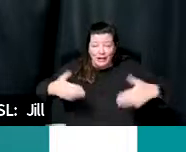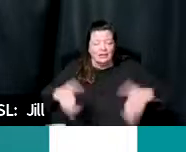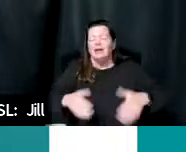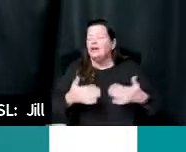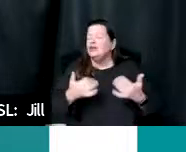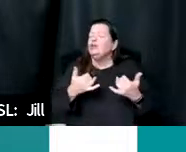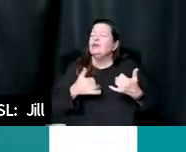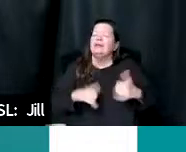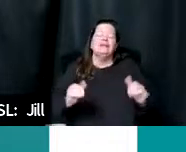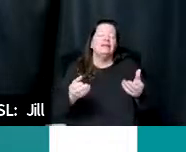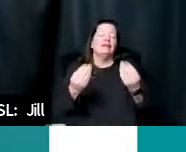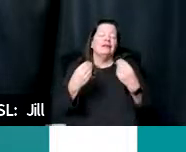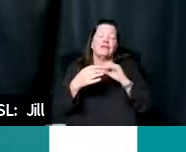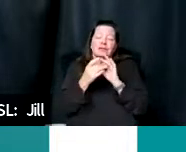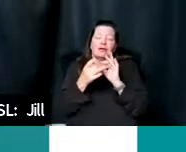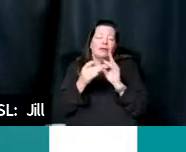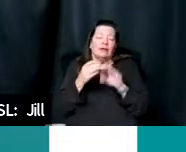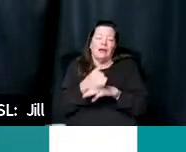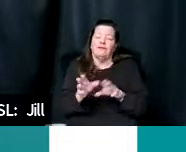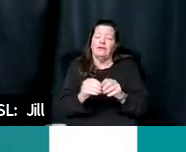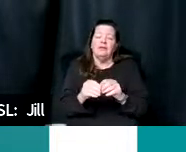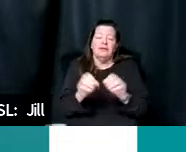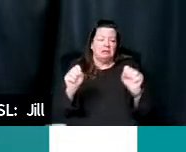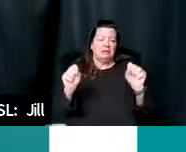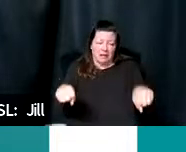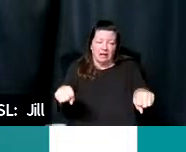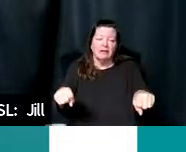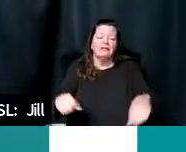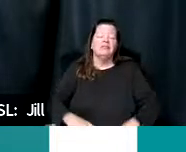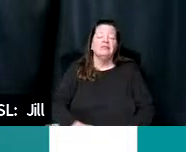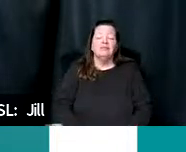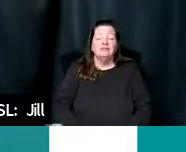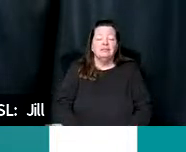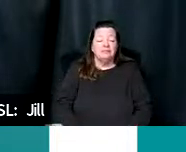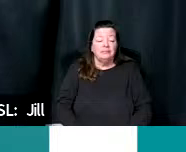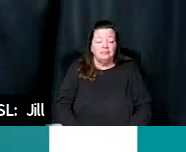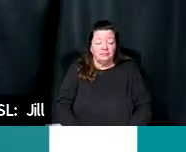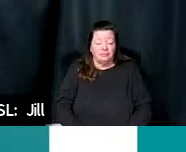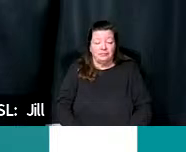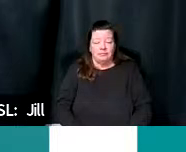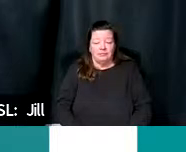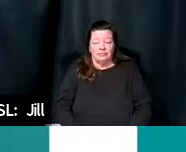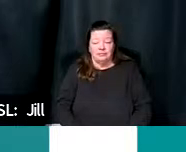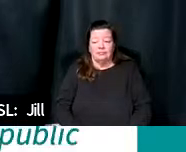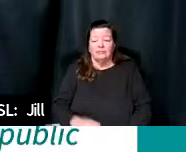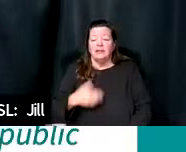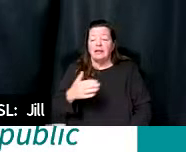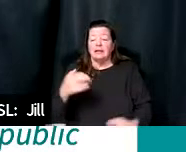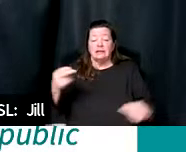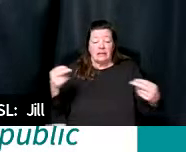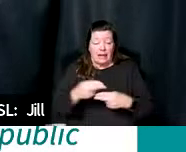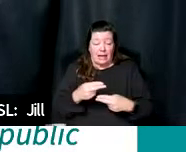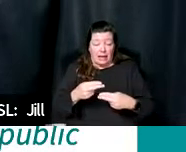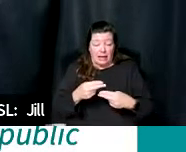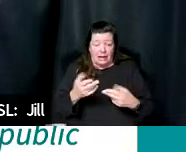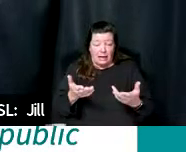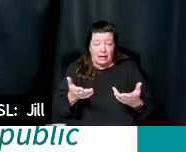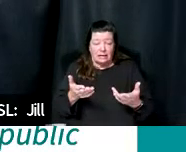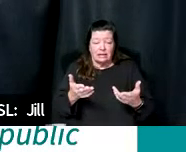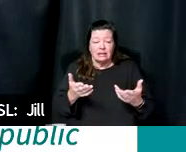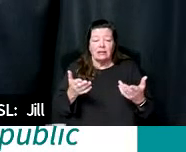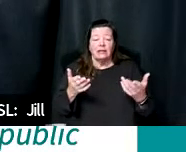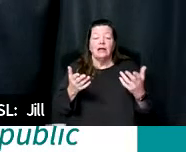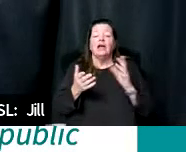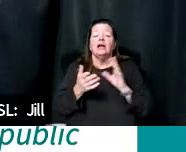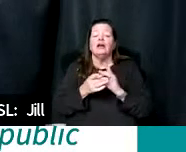comments after the meeting. All right. Next slide. Do we want to go to that one? Comment